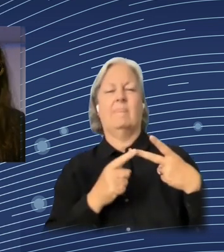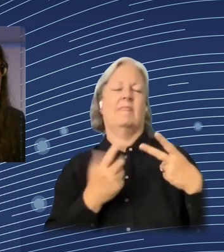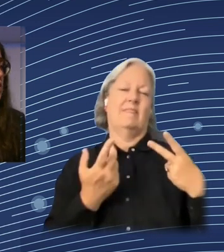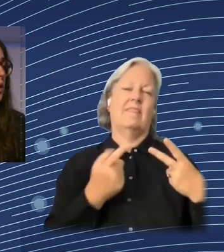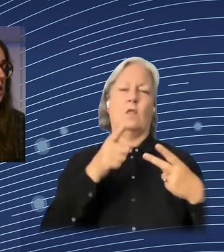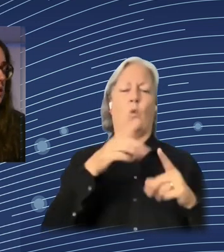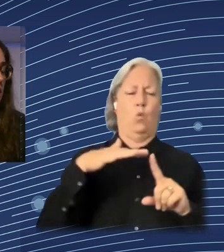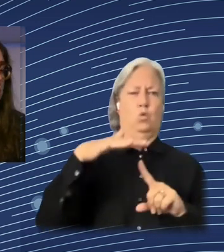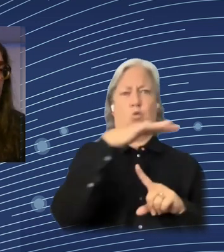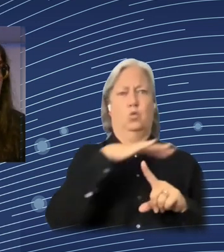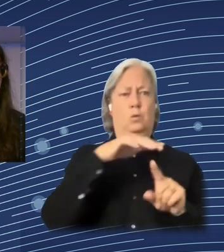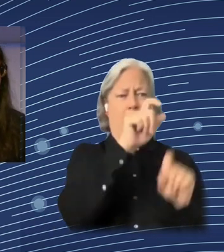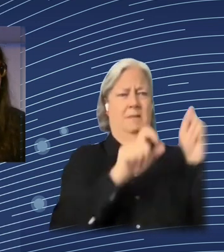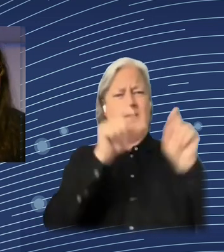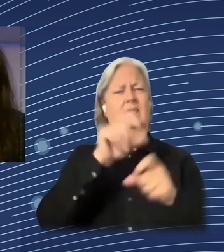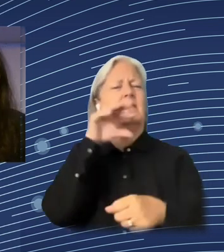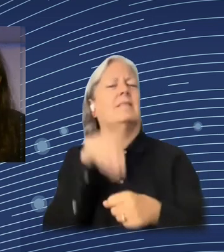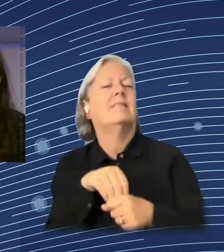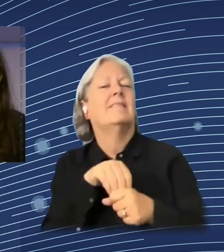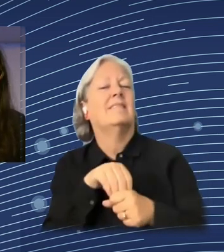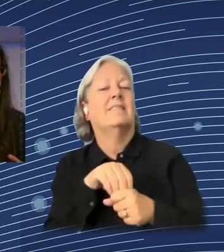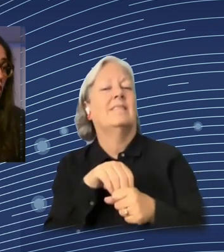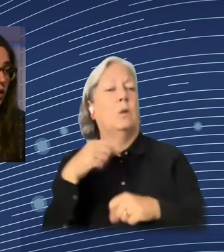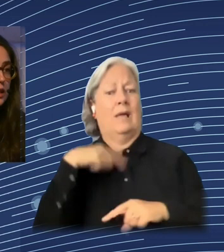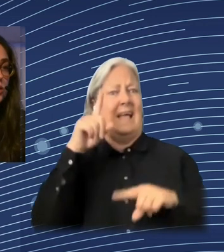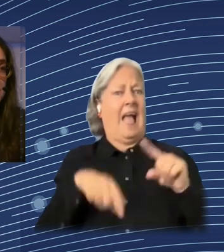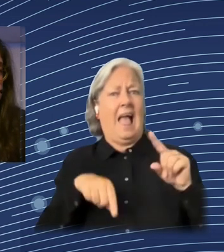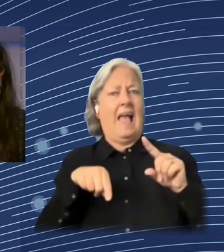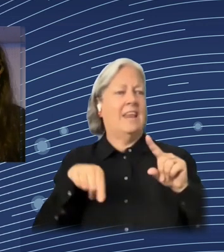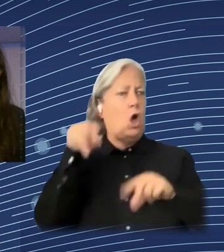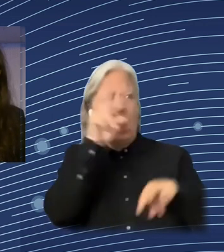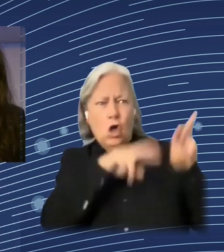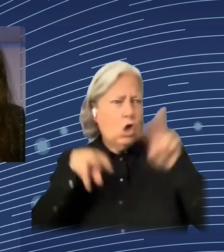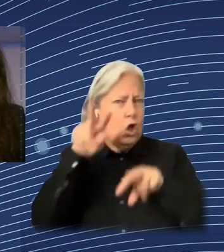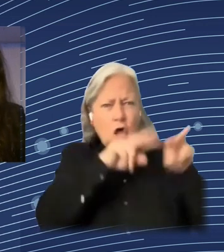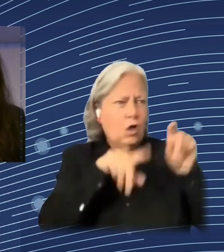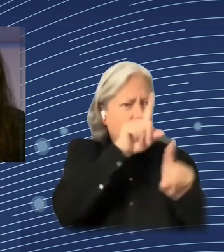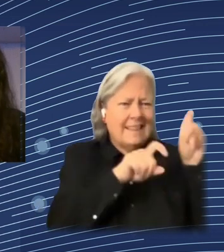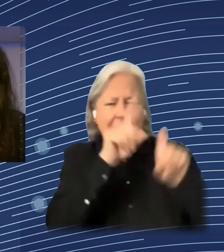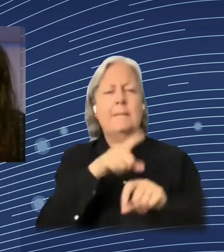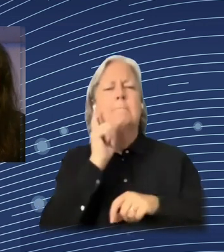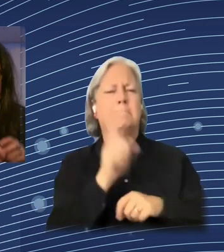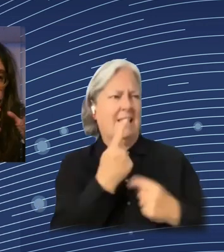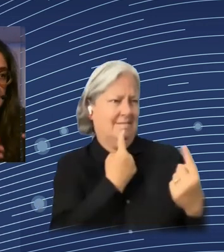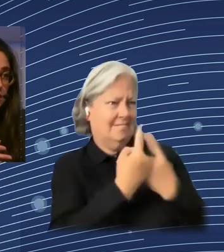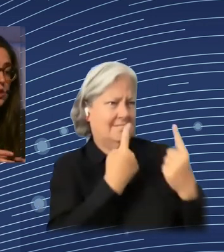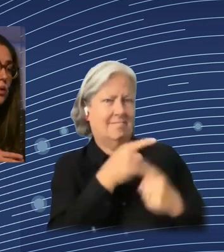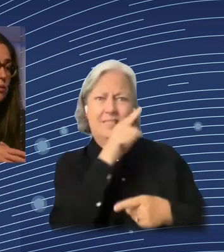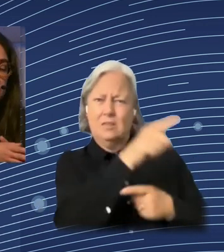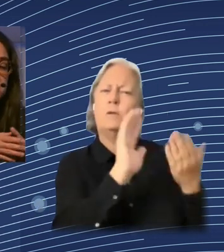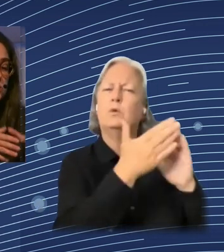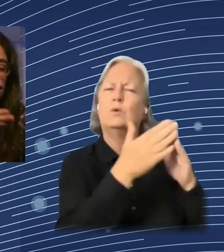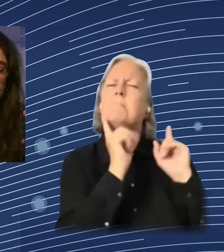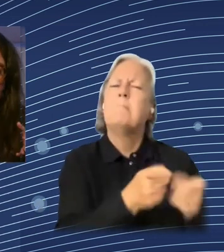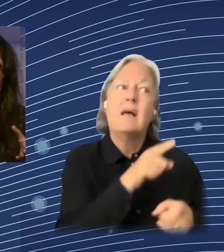participation. We cannot do this analysis without talking to the specific community that is working in the sector. So if,